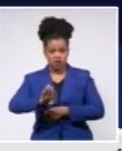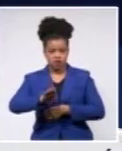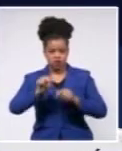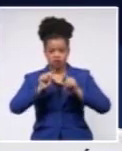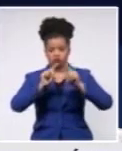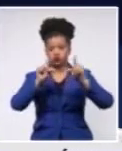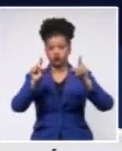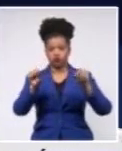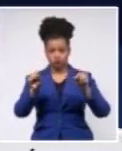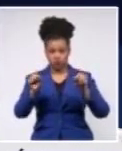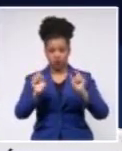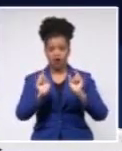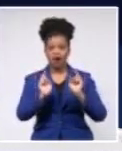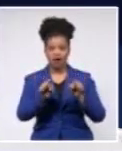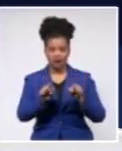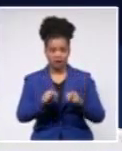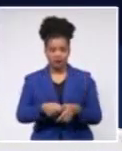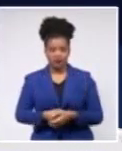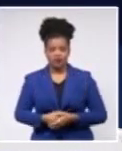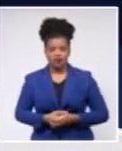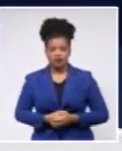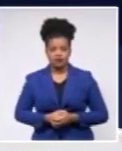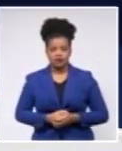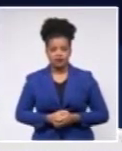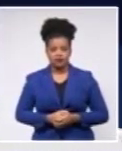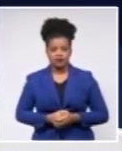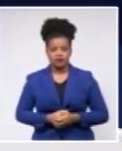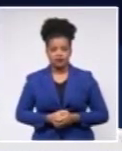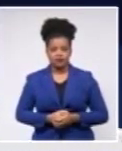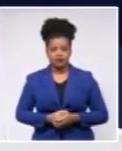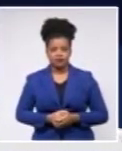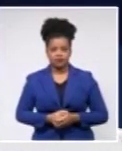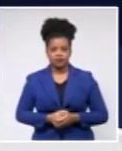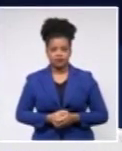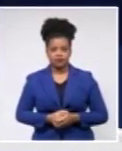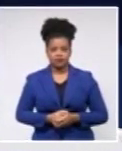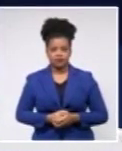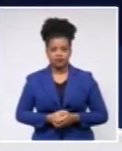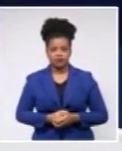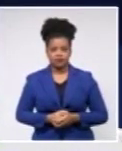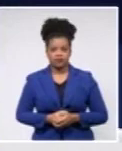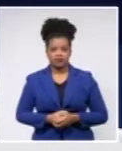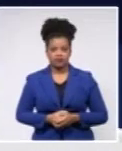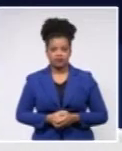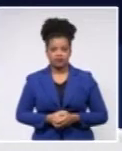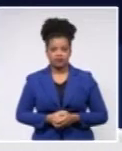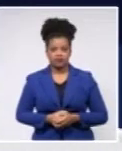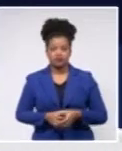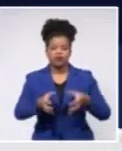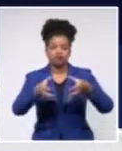2,306 of the samples were processed at the Pedro Curi Tropical Medicine Institute,